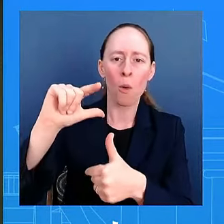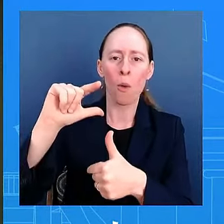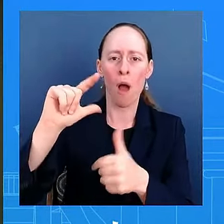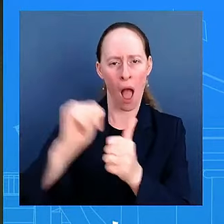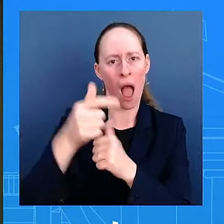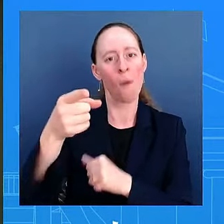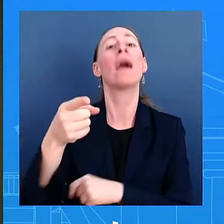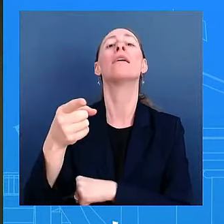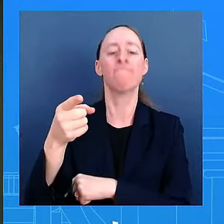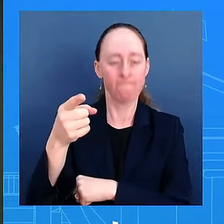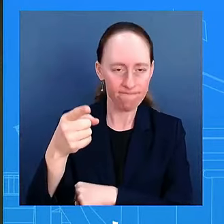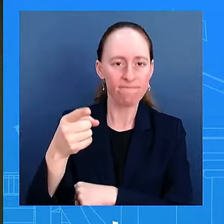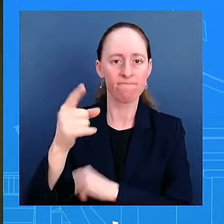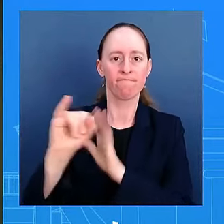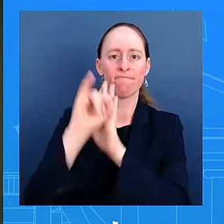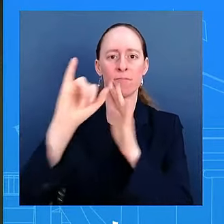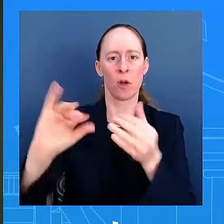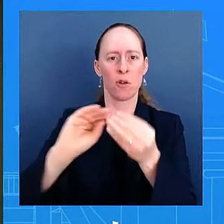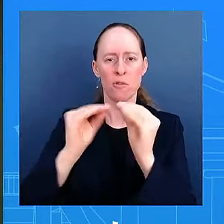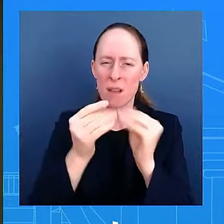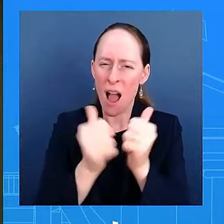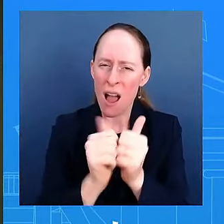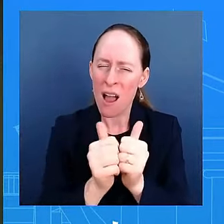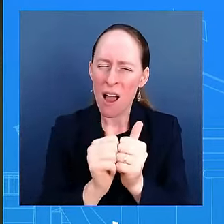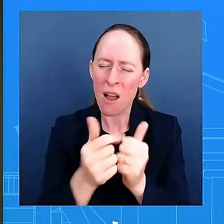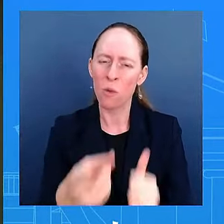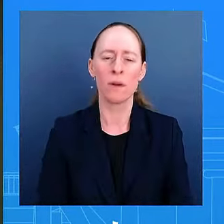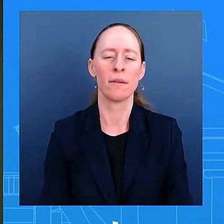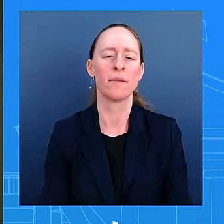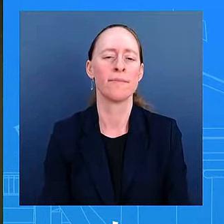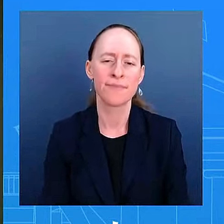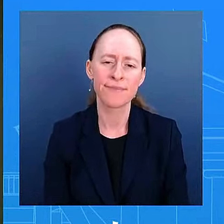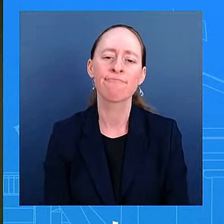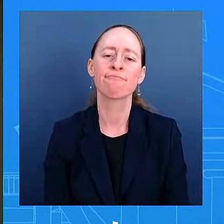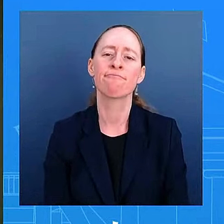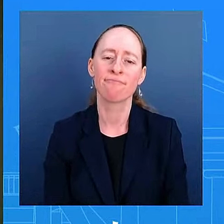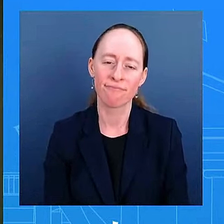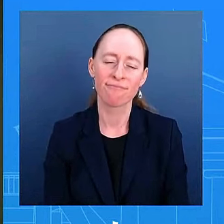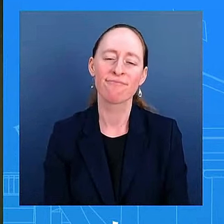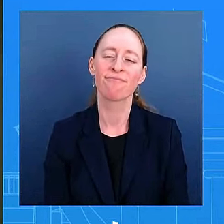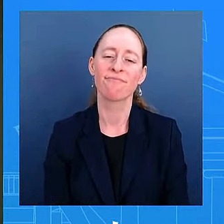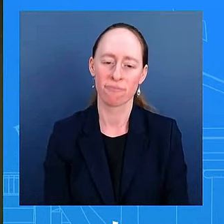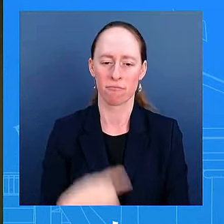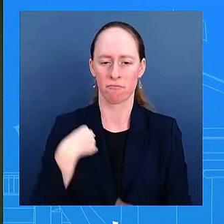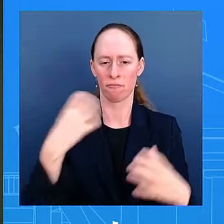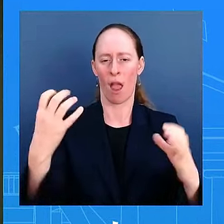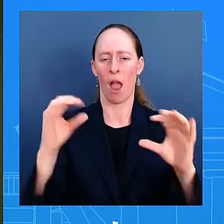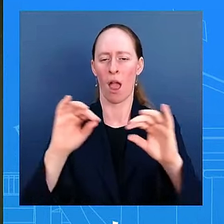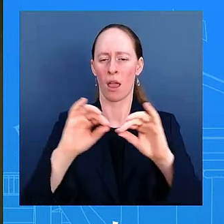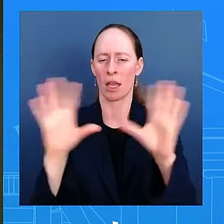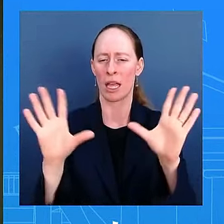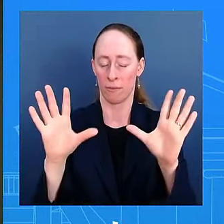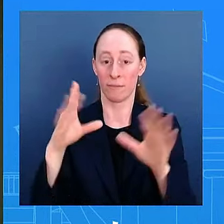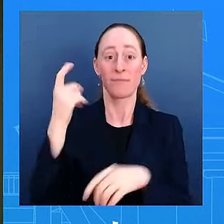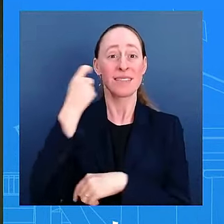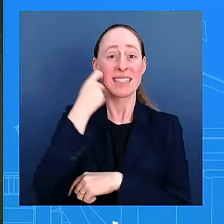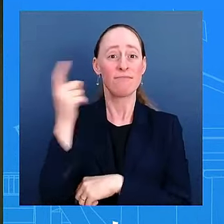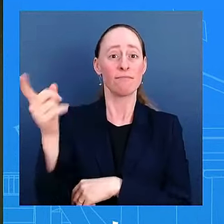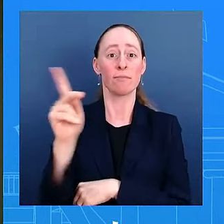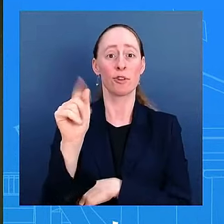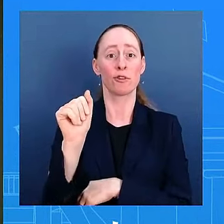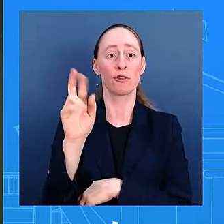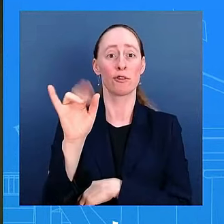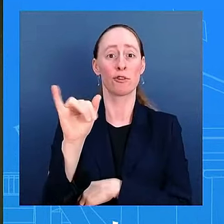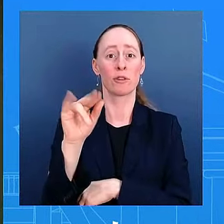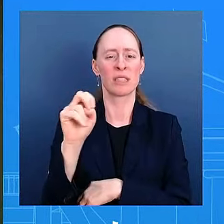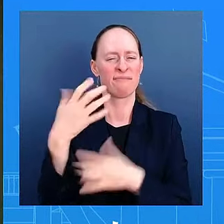So let me be clear, and this is something I want to echo that Corinne mentioned at the very outset. This is a very fluid situation.